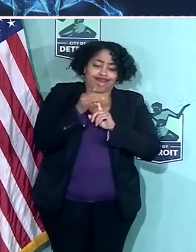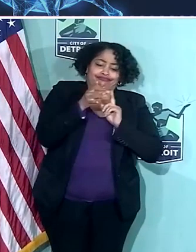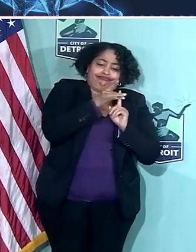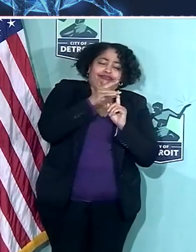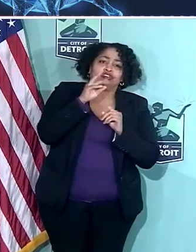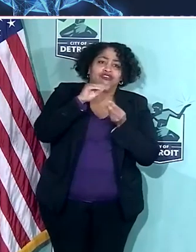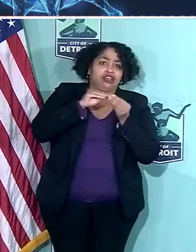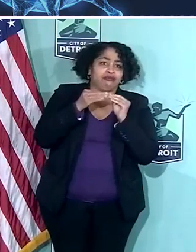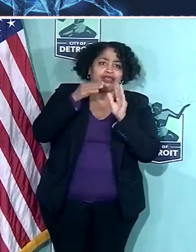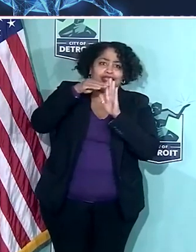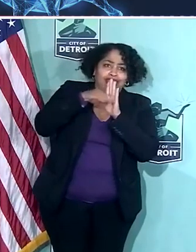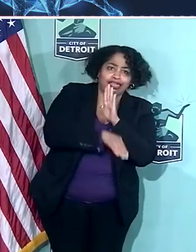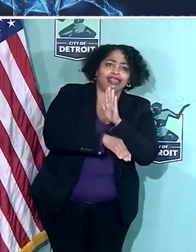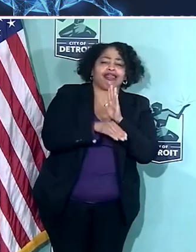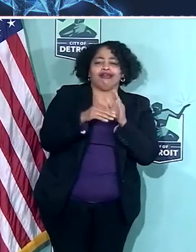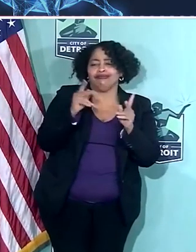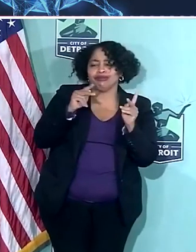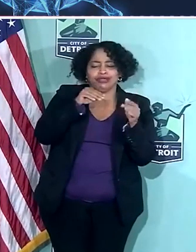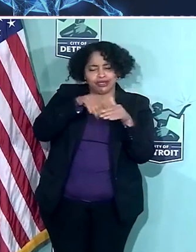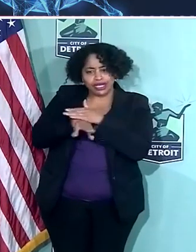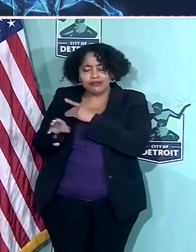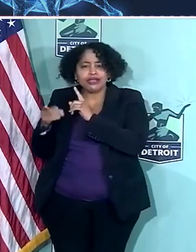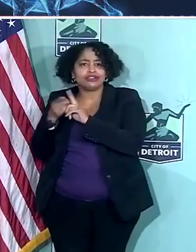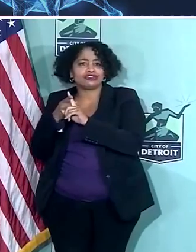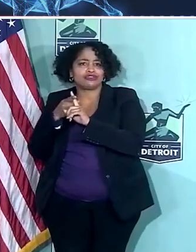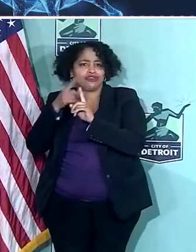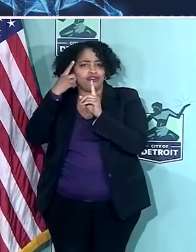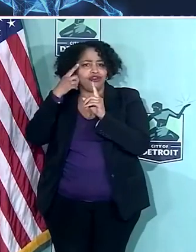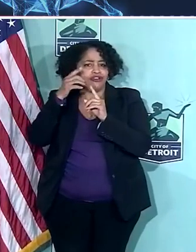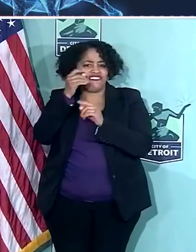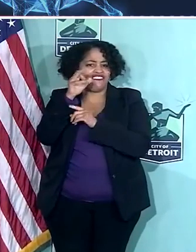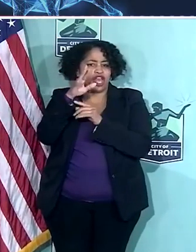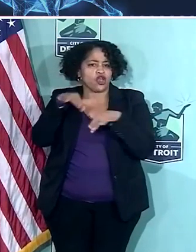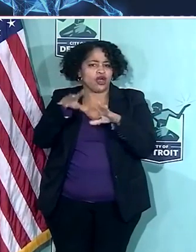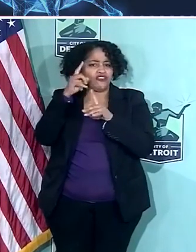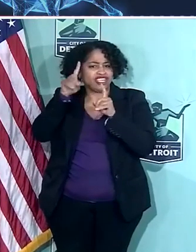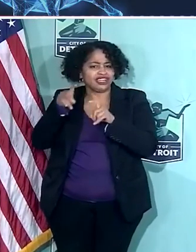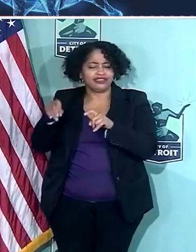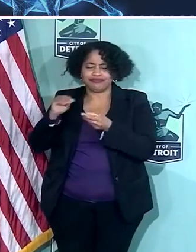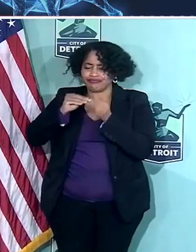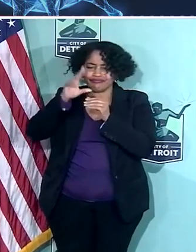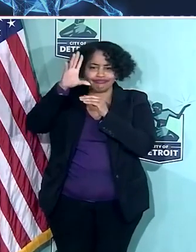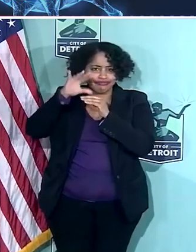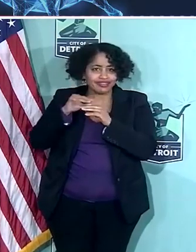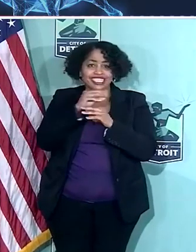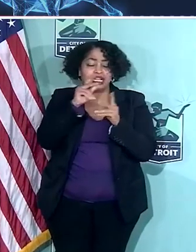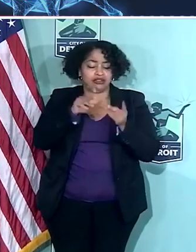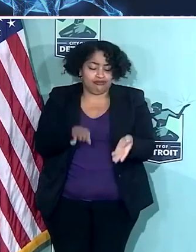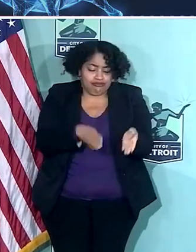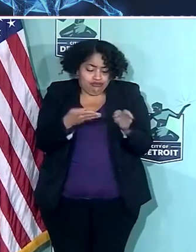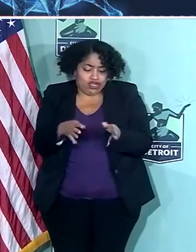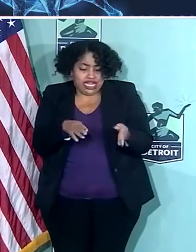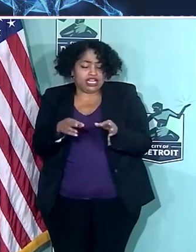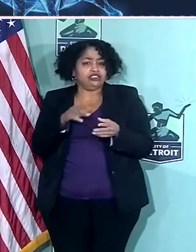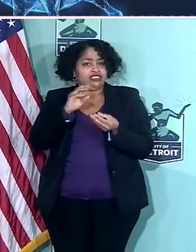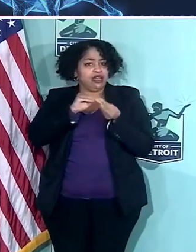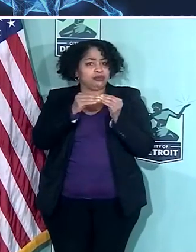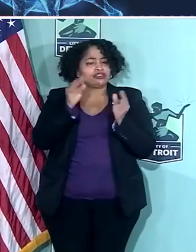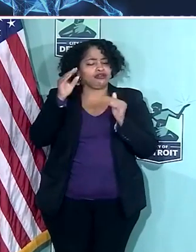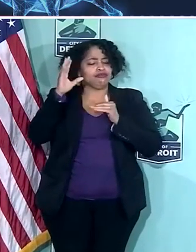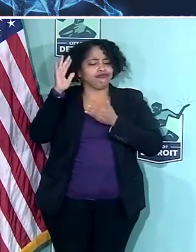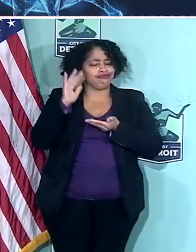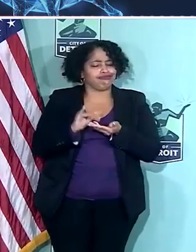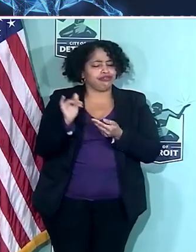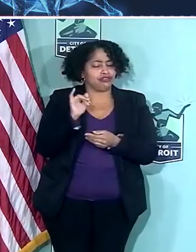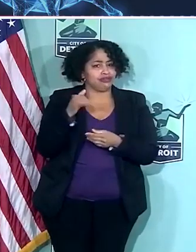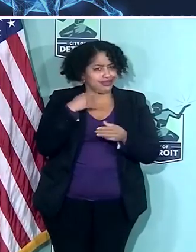people coming through the fairgrounds. It's dropped dramatically, and of course, the fatality rate I just showed you. So I am assuming